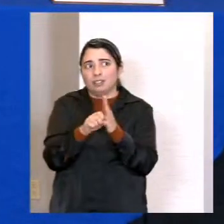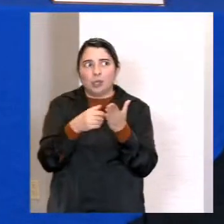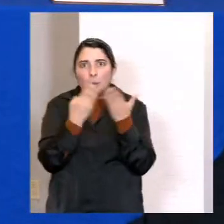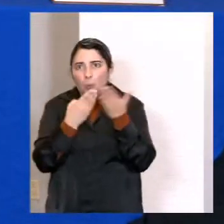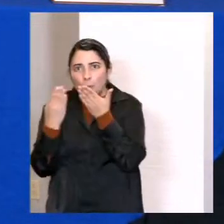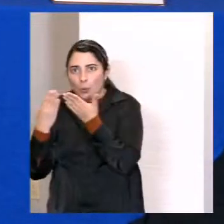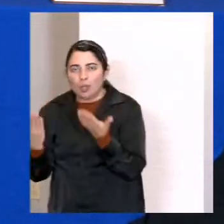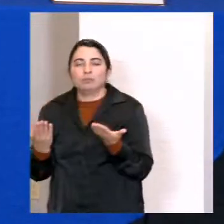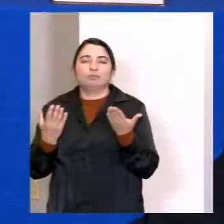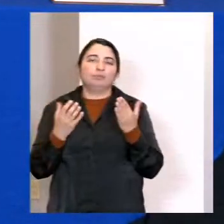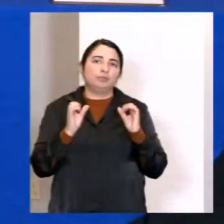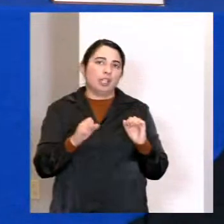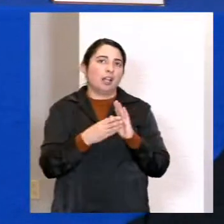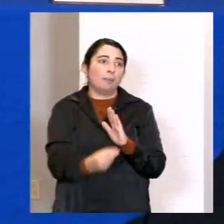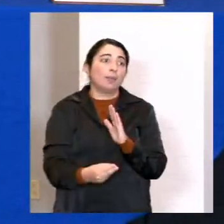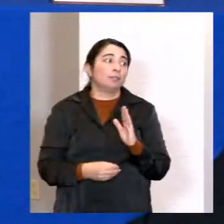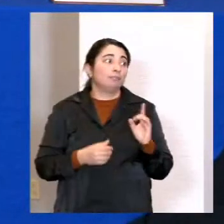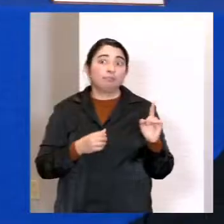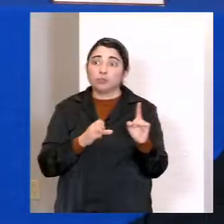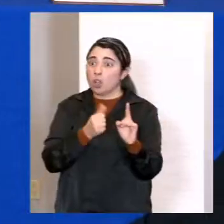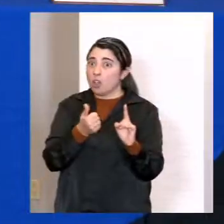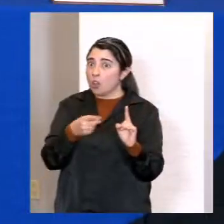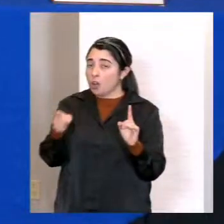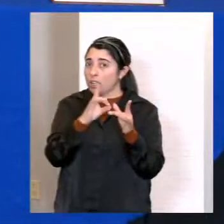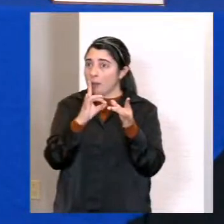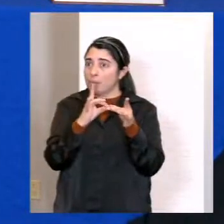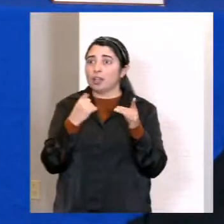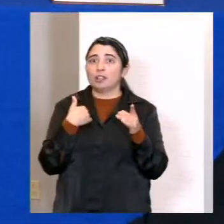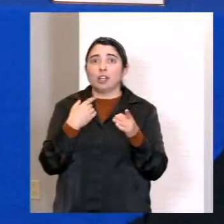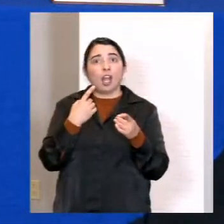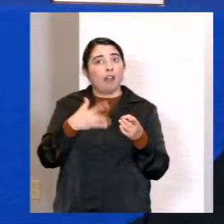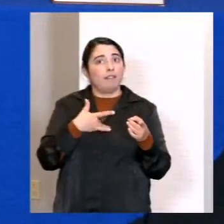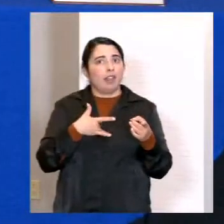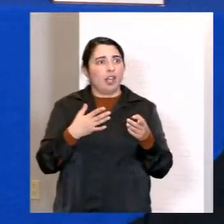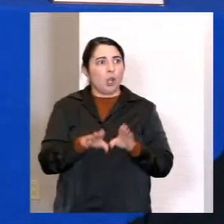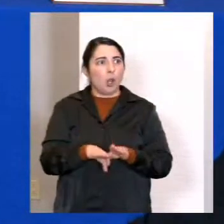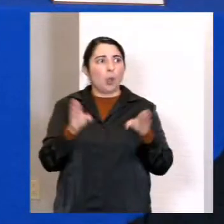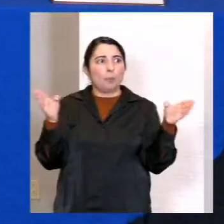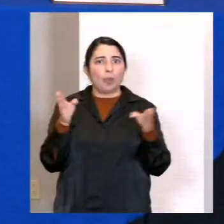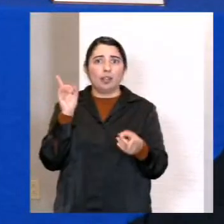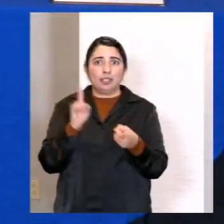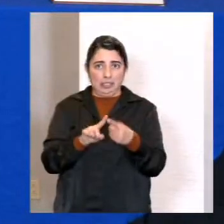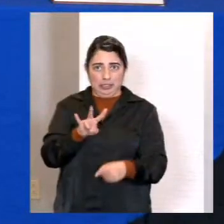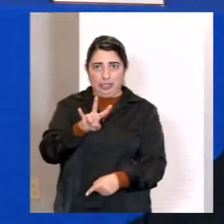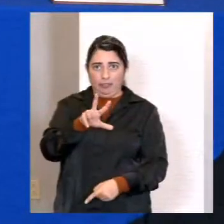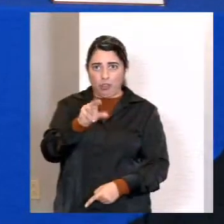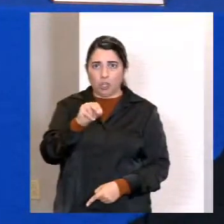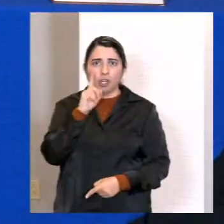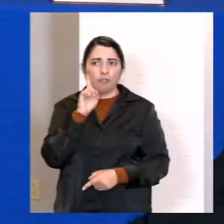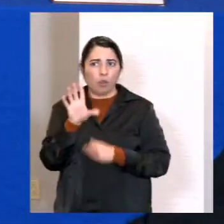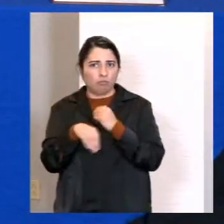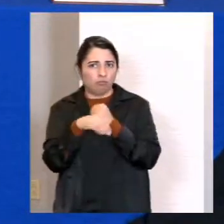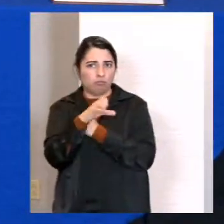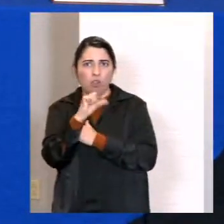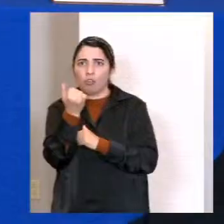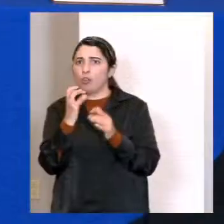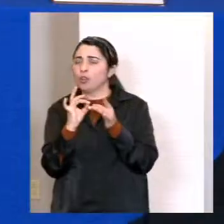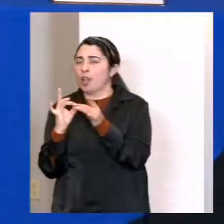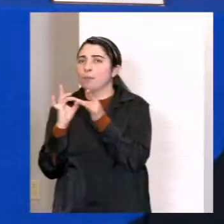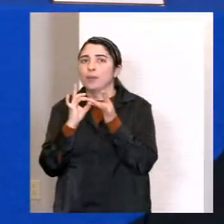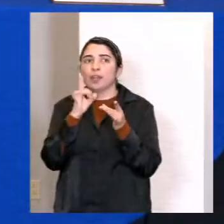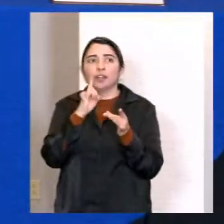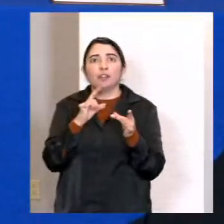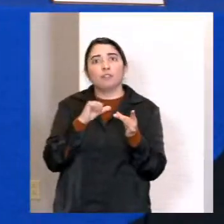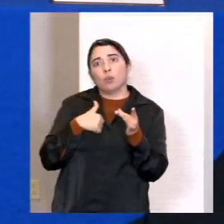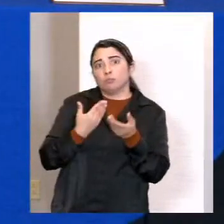Okay. We will hold the hearing open until 7:30 to provide an opportunity for any additional speakers to appear, register, and